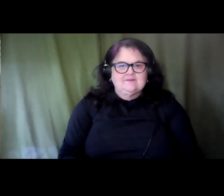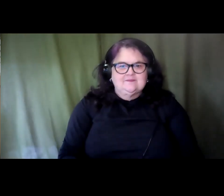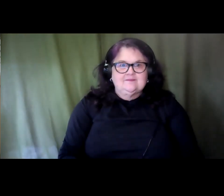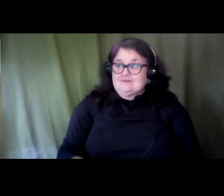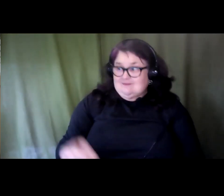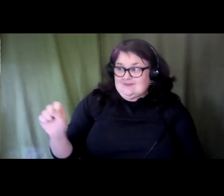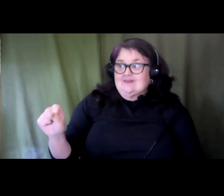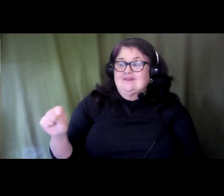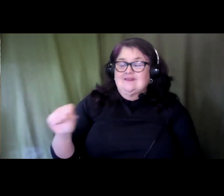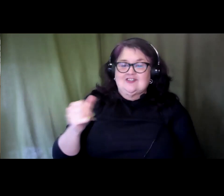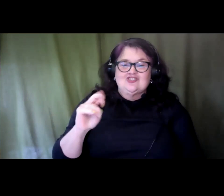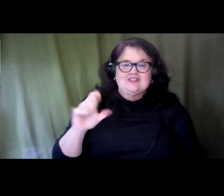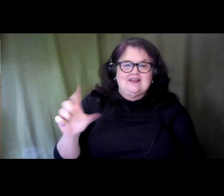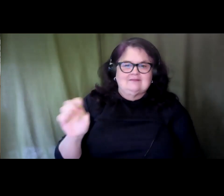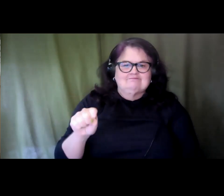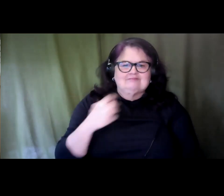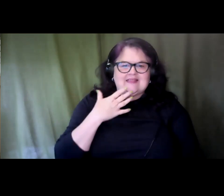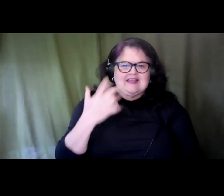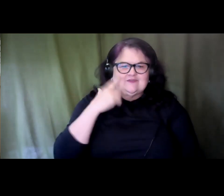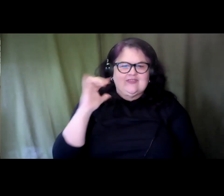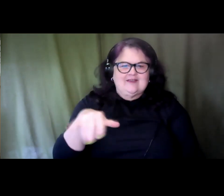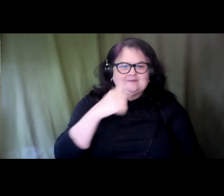Yeah, thanks for that.